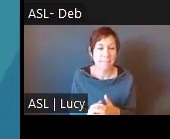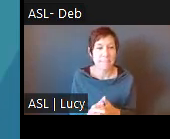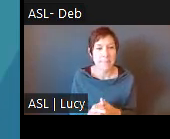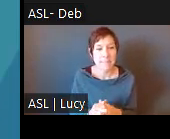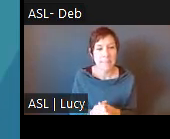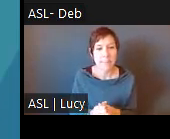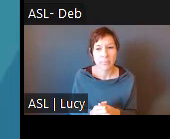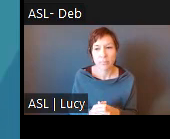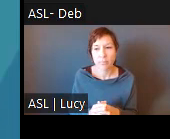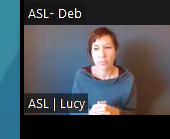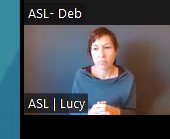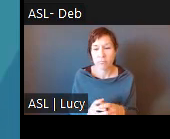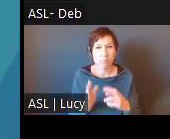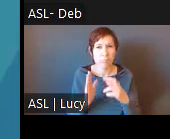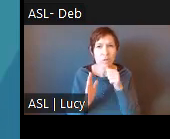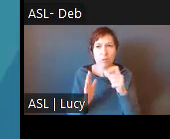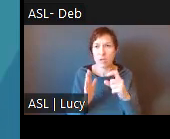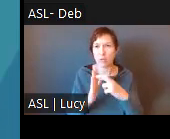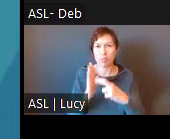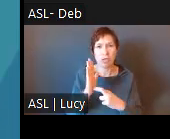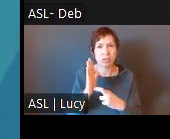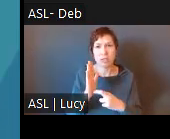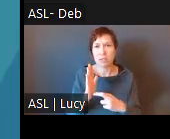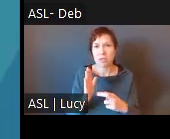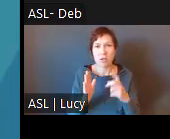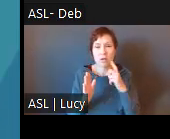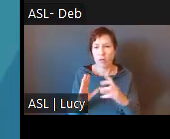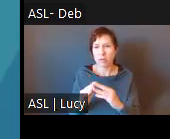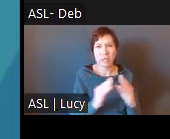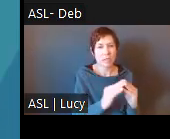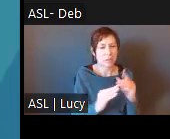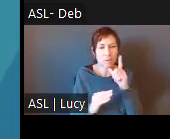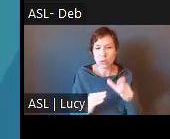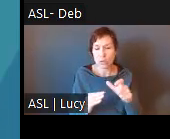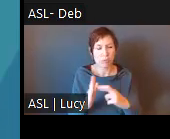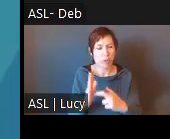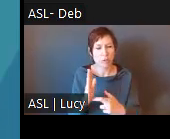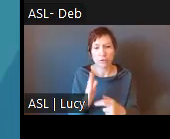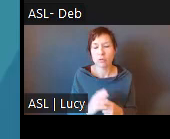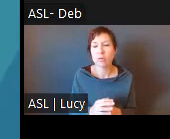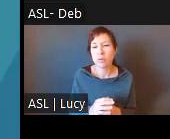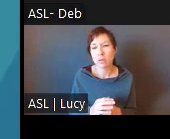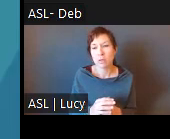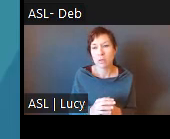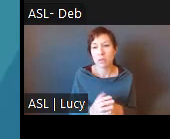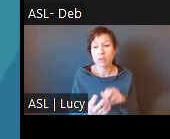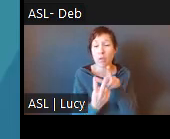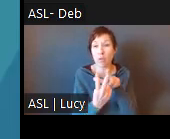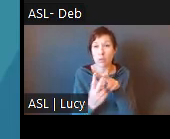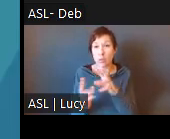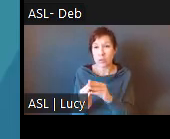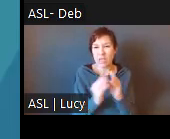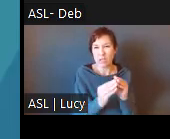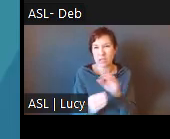There is no need to register beforehand for the in-person sessions. In addition to these 2 in-person sessions,